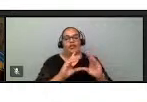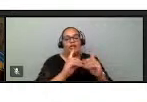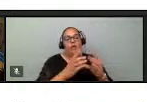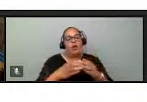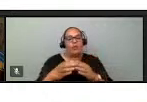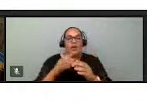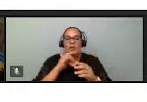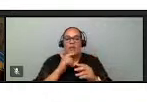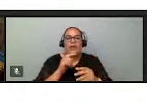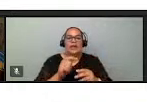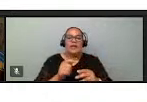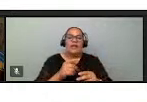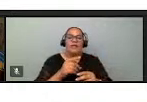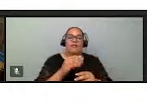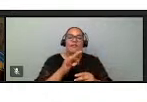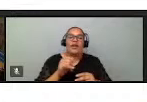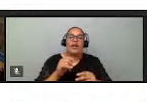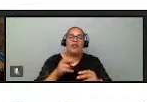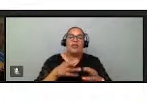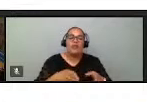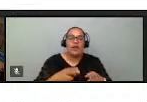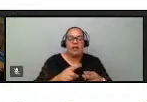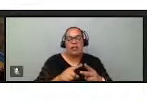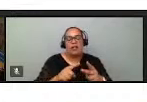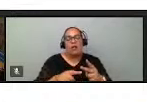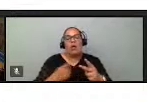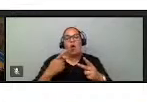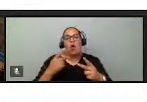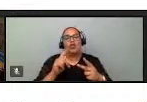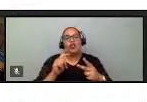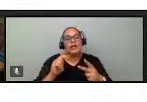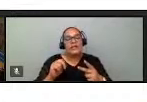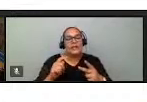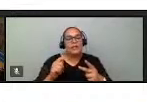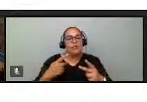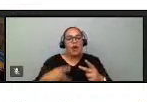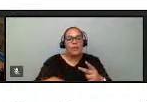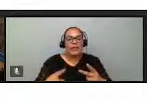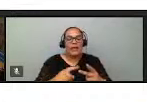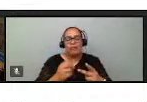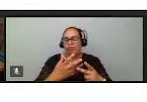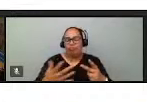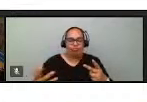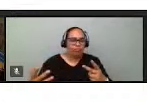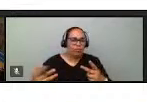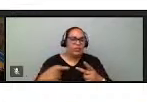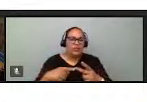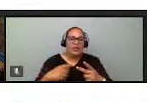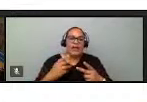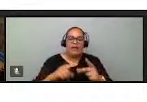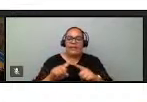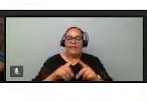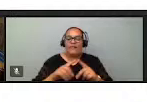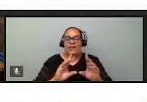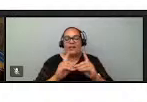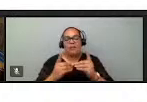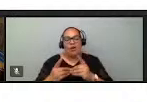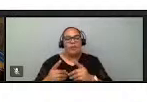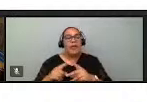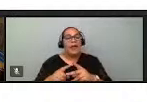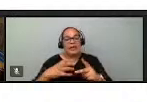mean transet frake rail it would even mean transnet property there are several of those operating divisions and